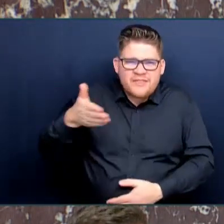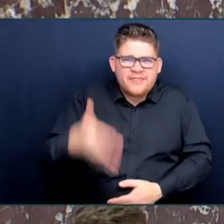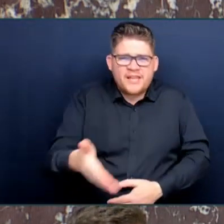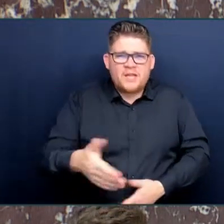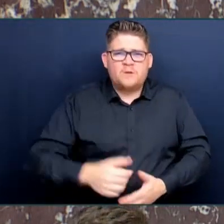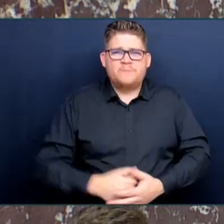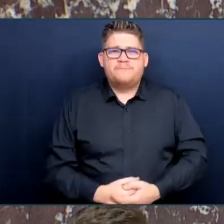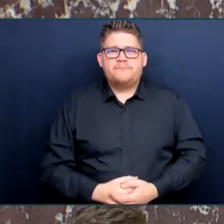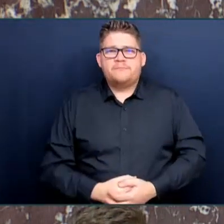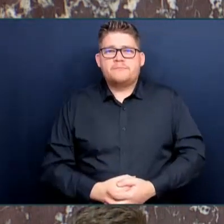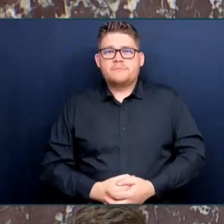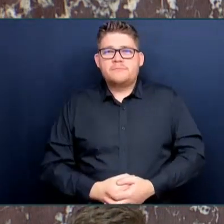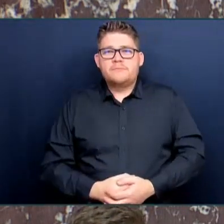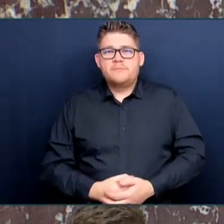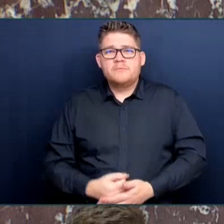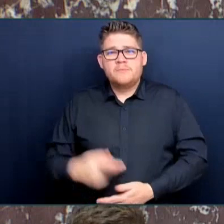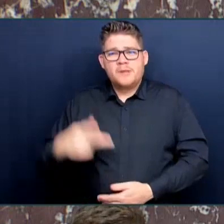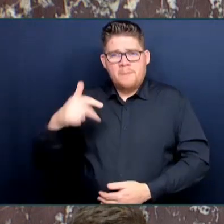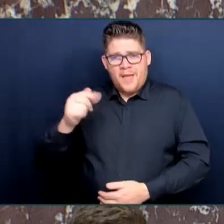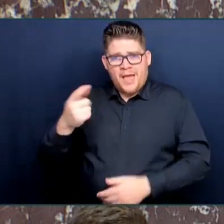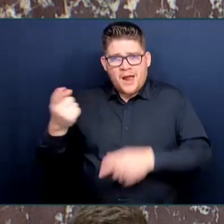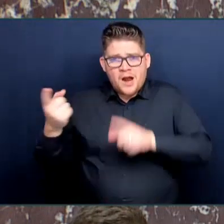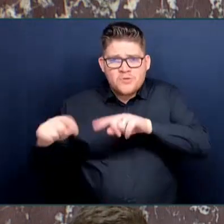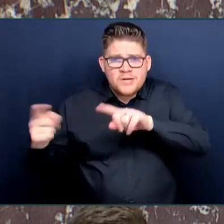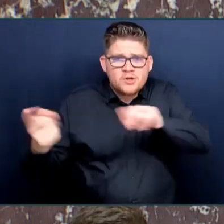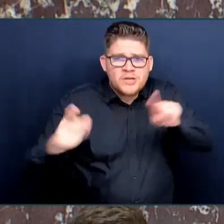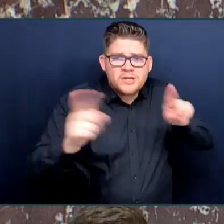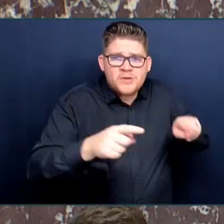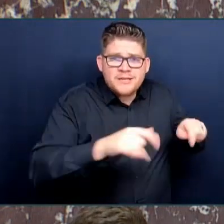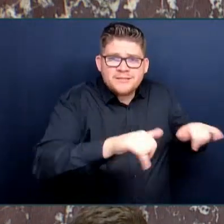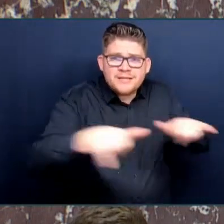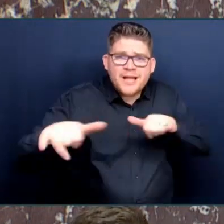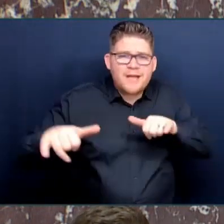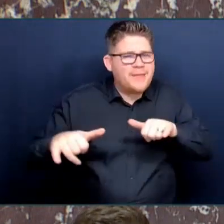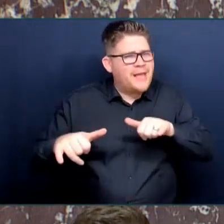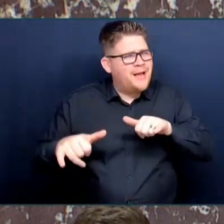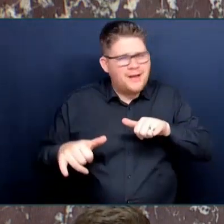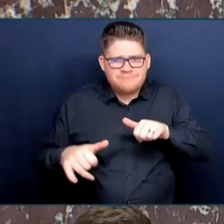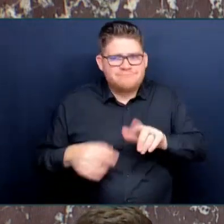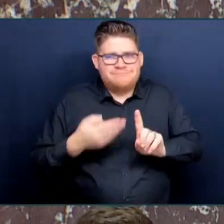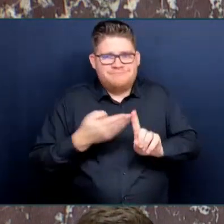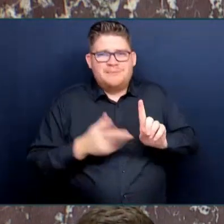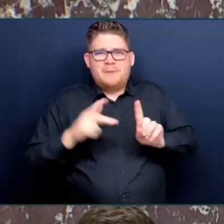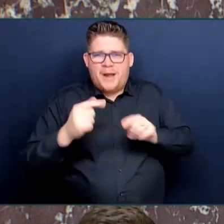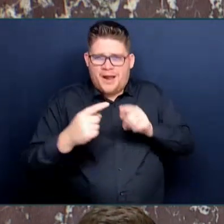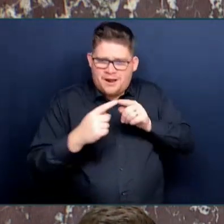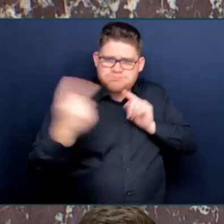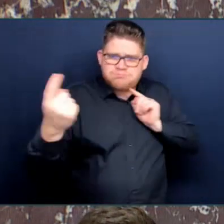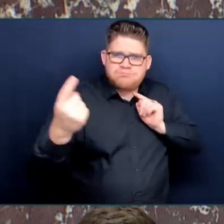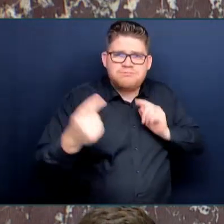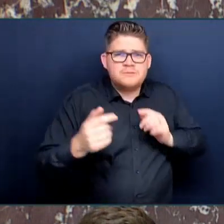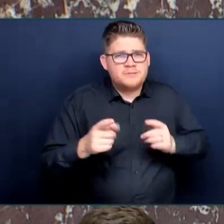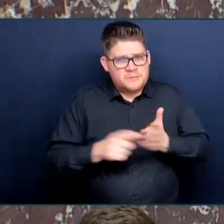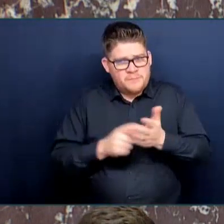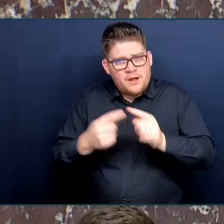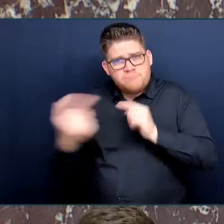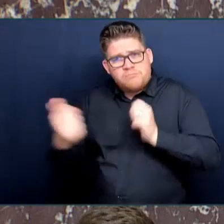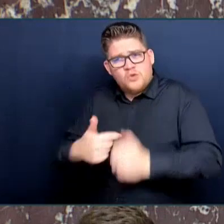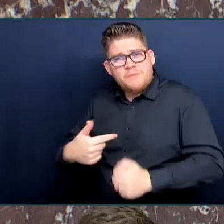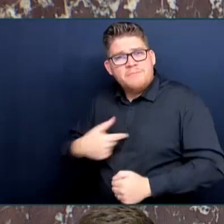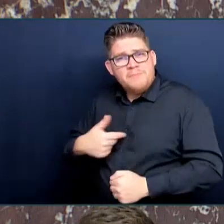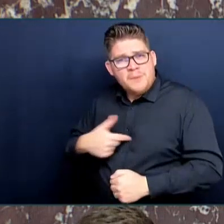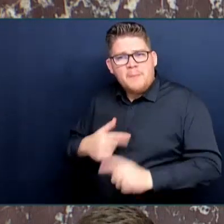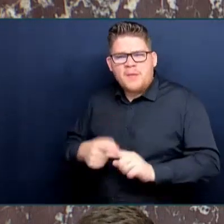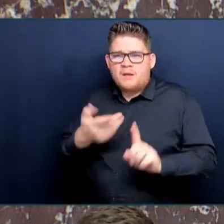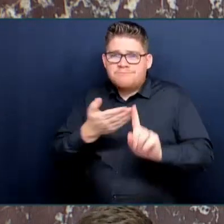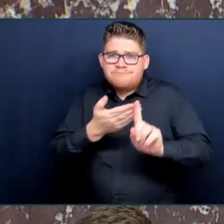she always made sure that you were listened to, and that she stuck by her convictions. If you could convince her otherwise, you were on a winning side of an argument